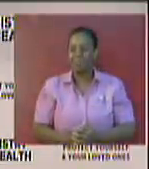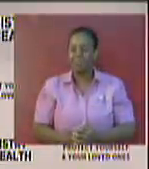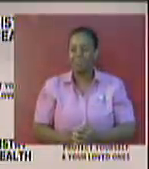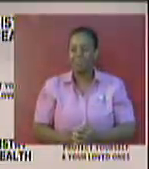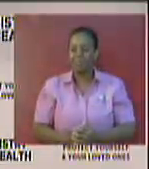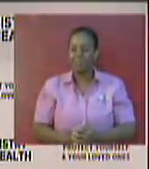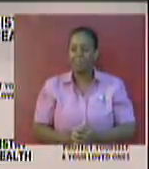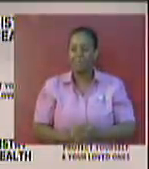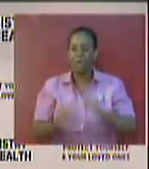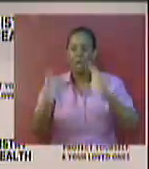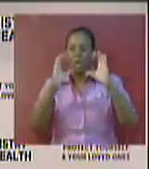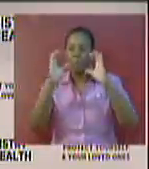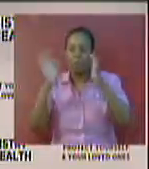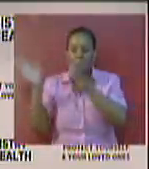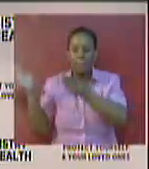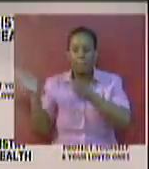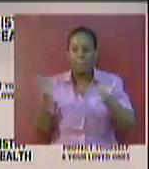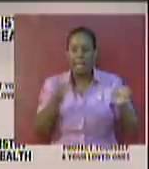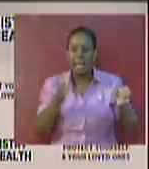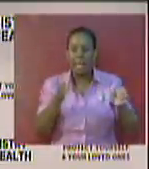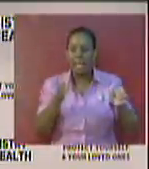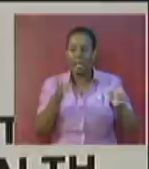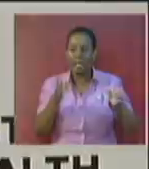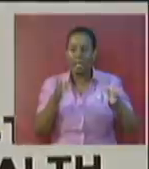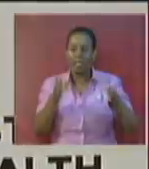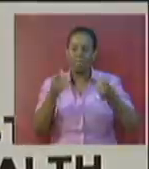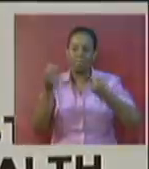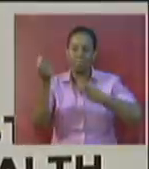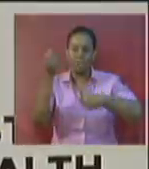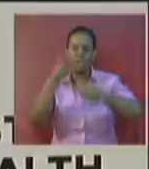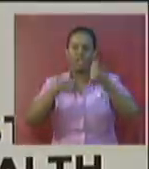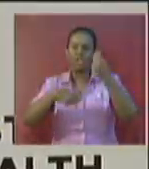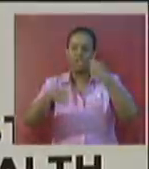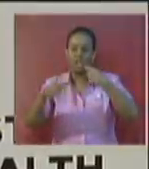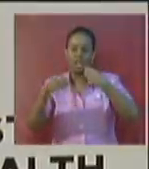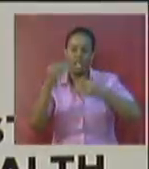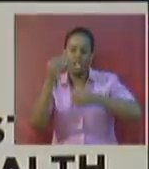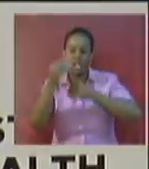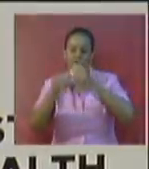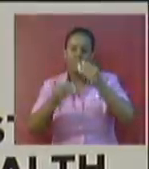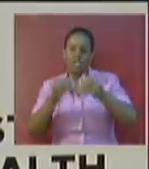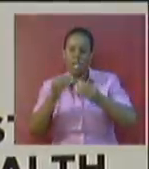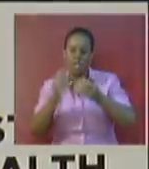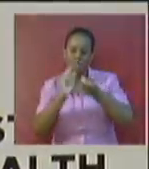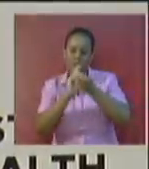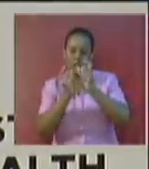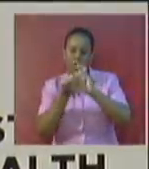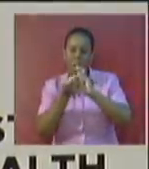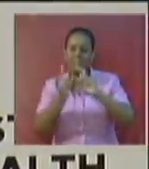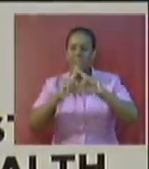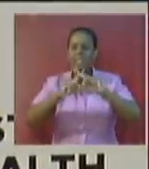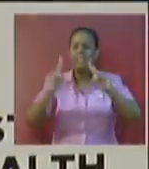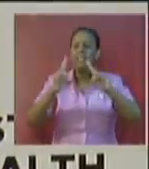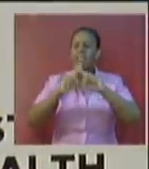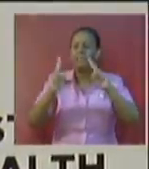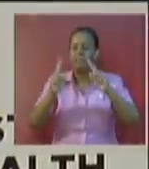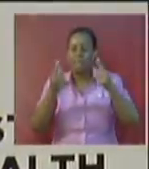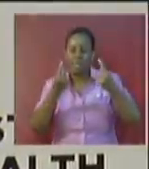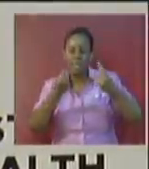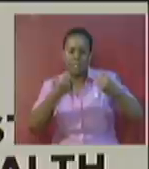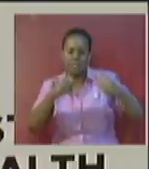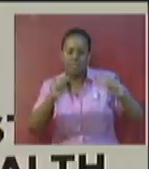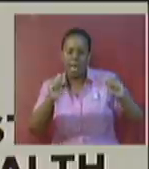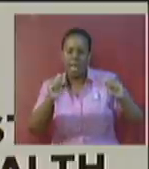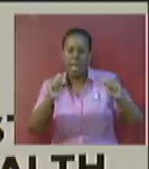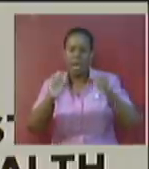communication plan has evolved throughout the pandemic. There has been multiple changes. We are trying different avenues to get